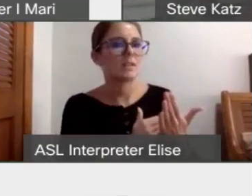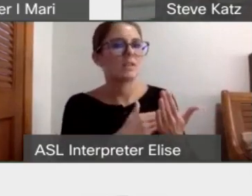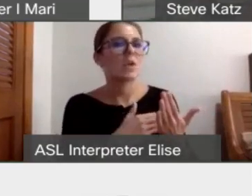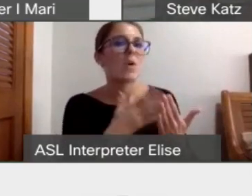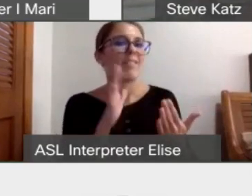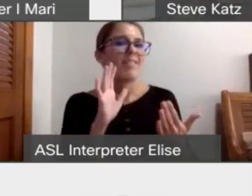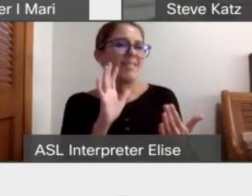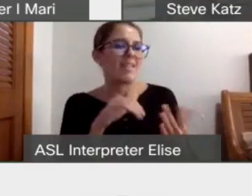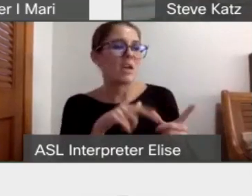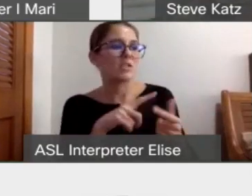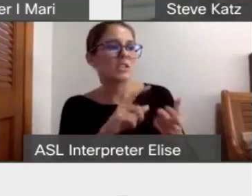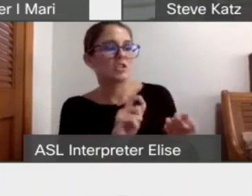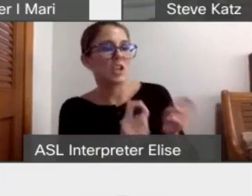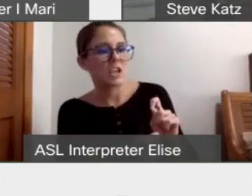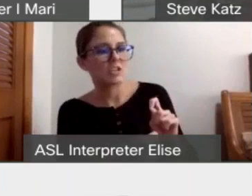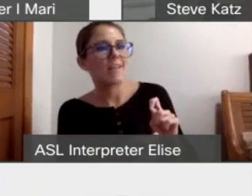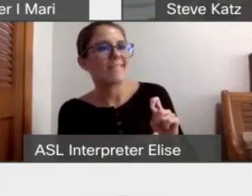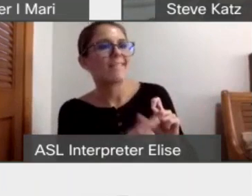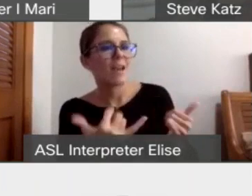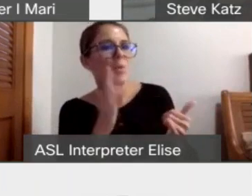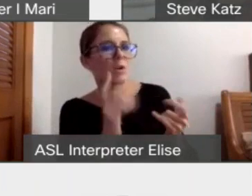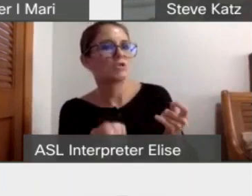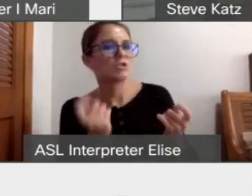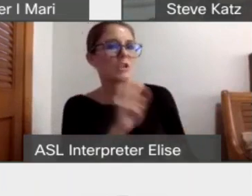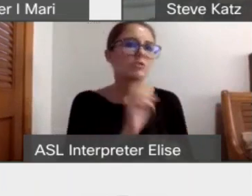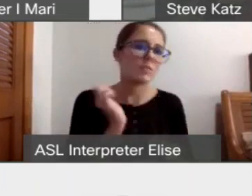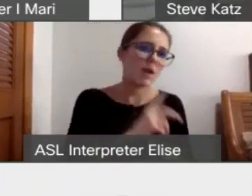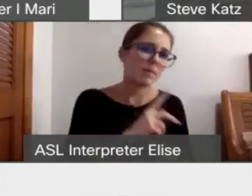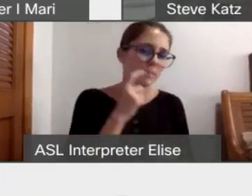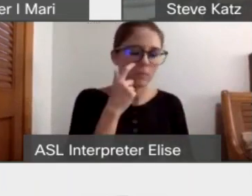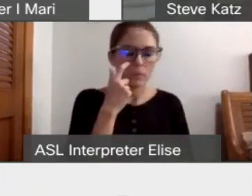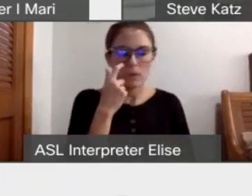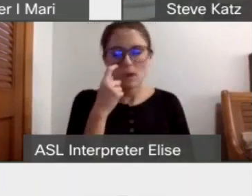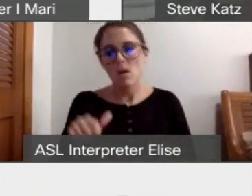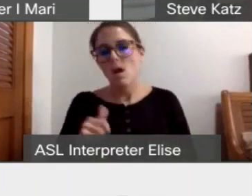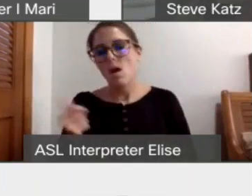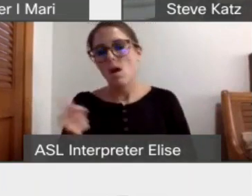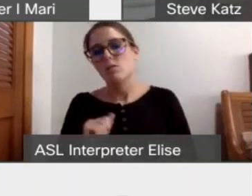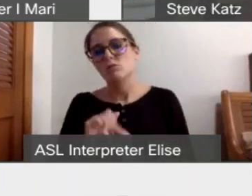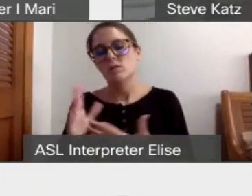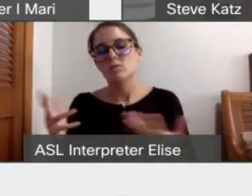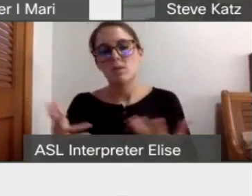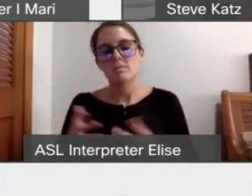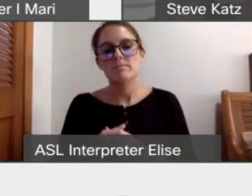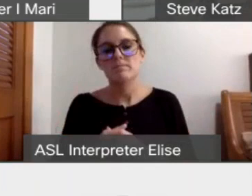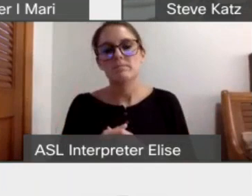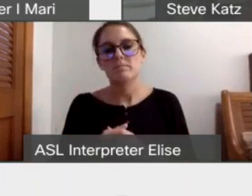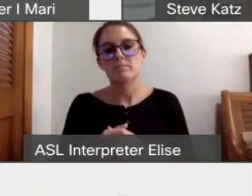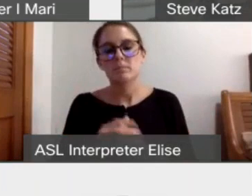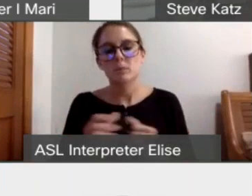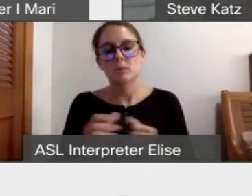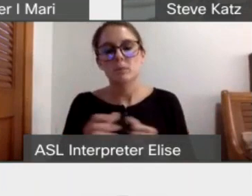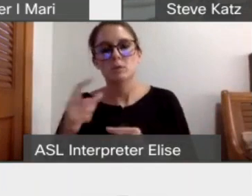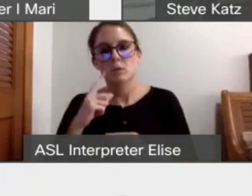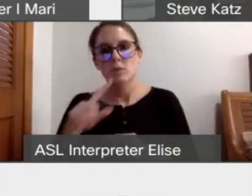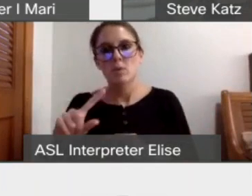back. And then the second piece is that internally we're working on, you know, strategizing to ready our state